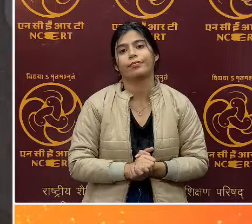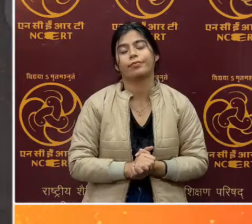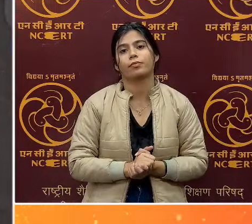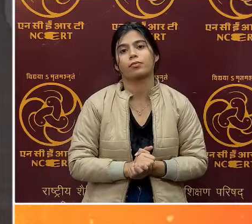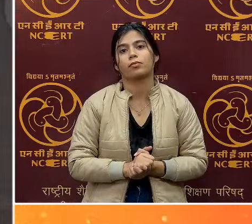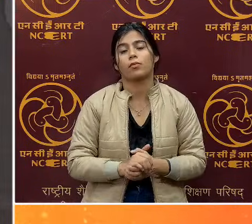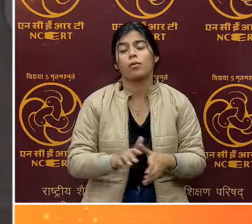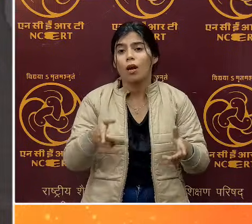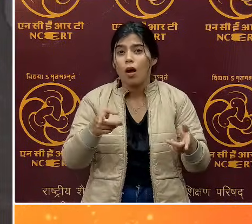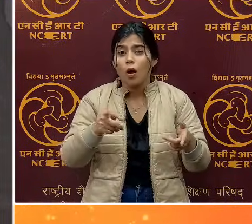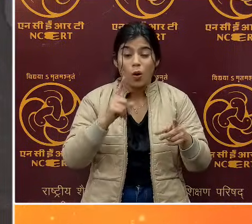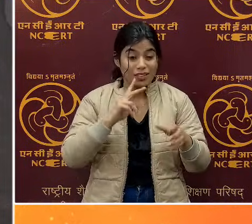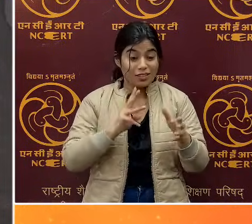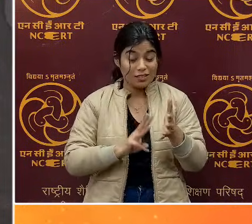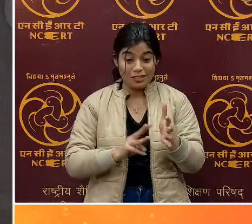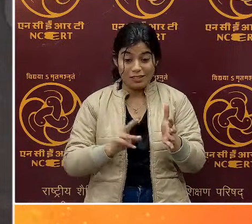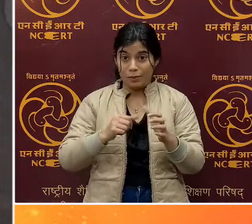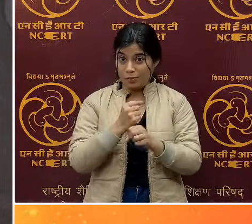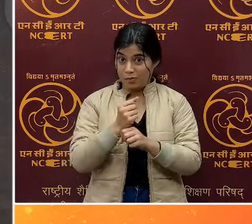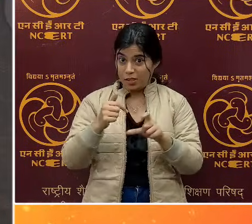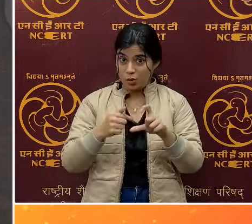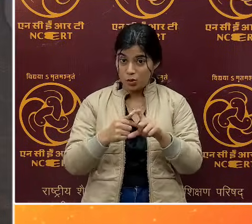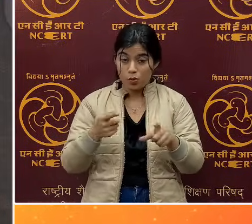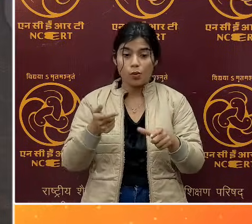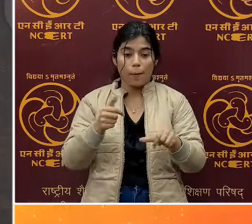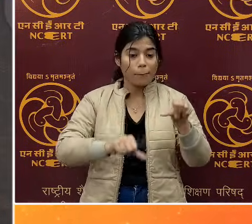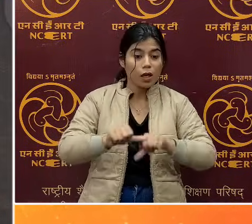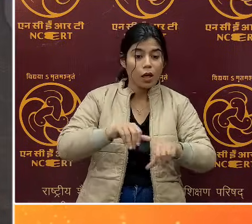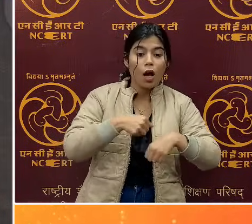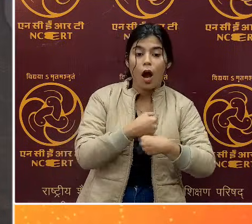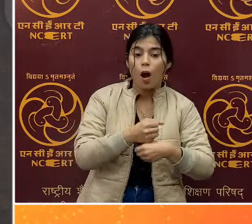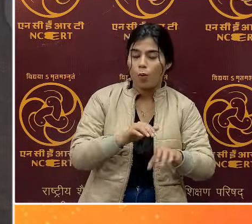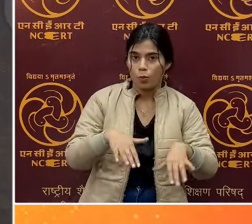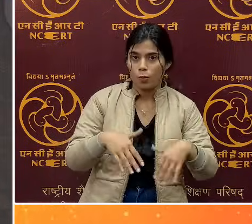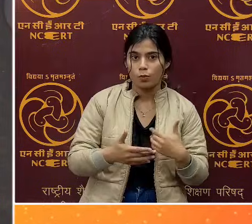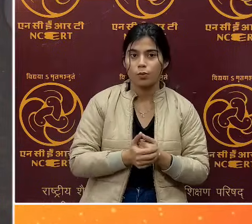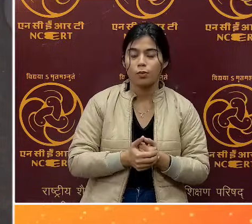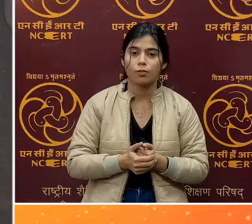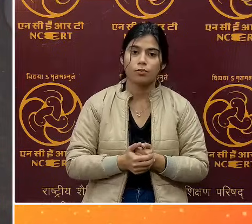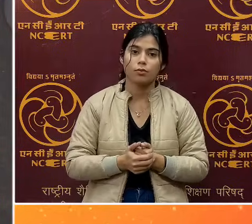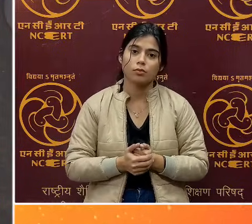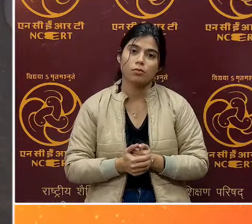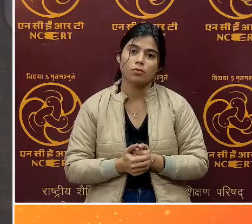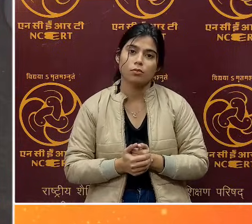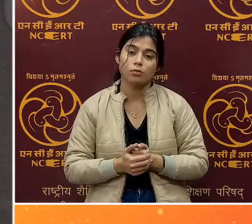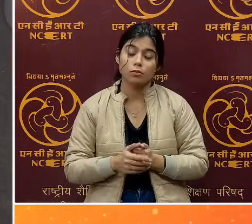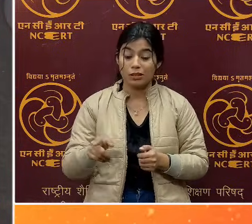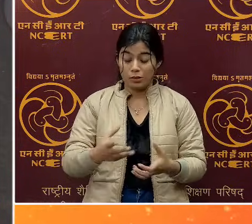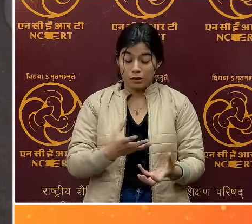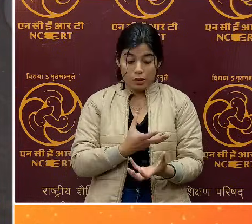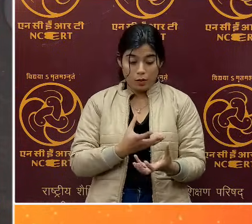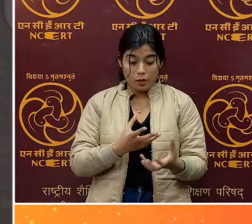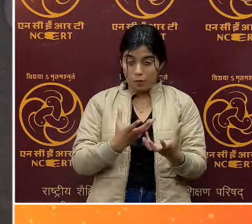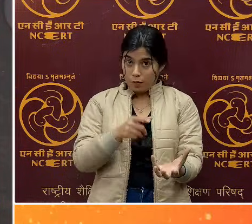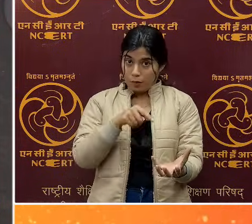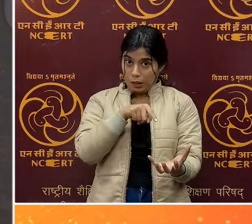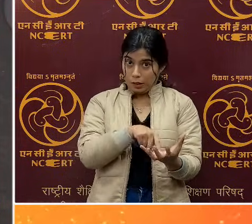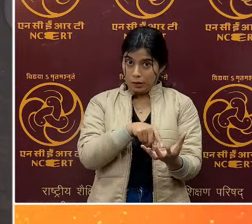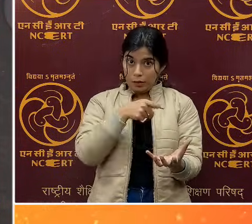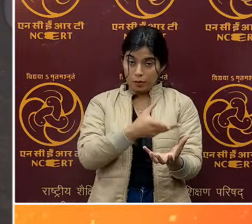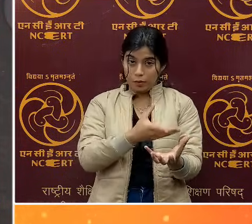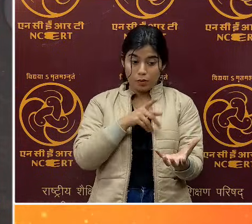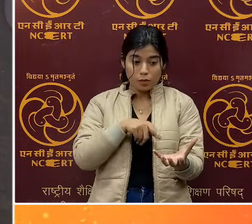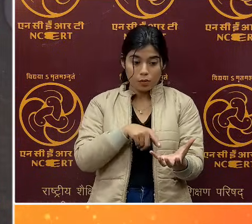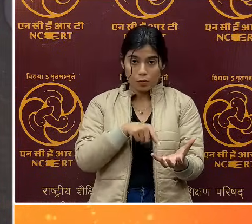is happening over here? Suppose you have your object, right? This is our object, and here we